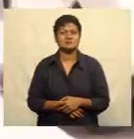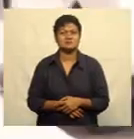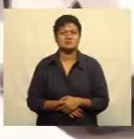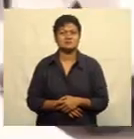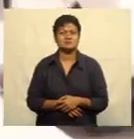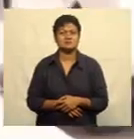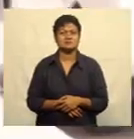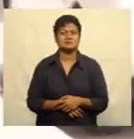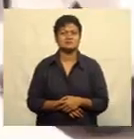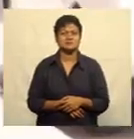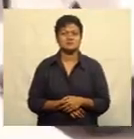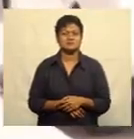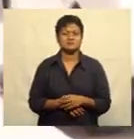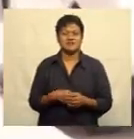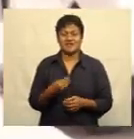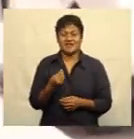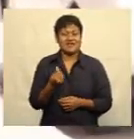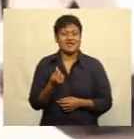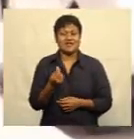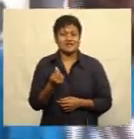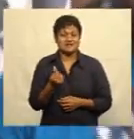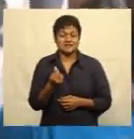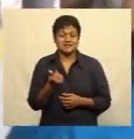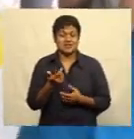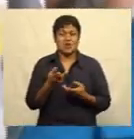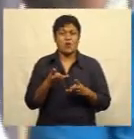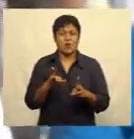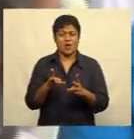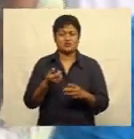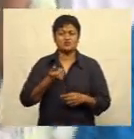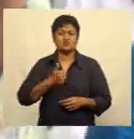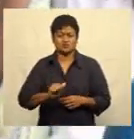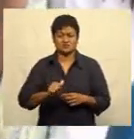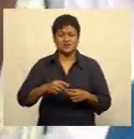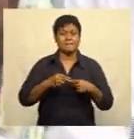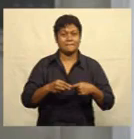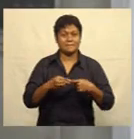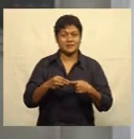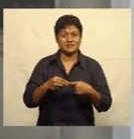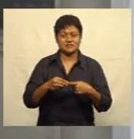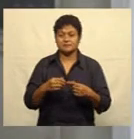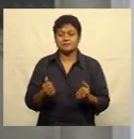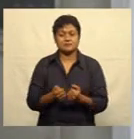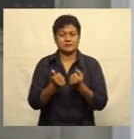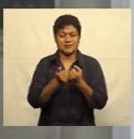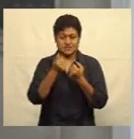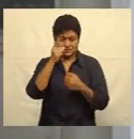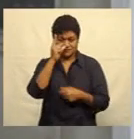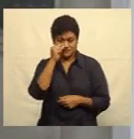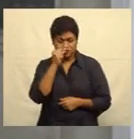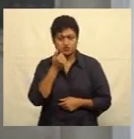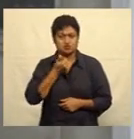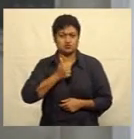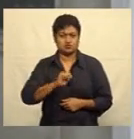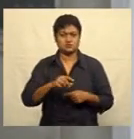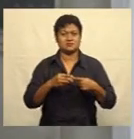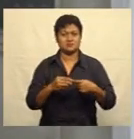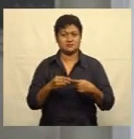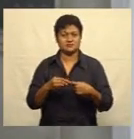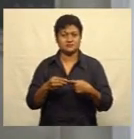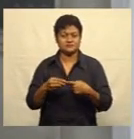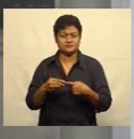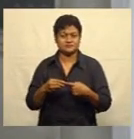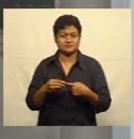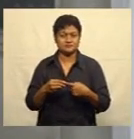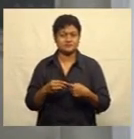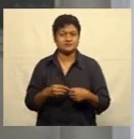its easy accessibility, many Fijians are still using plastic products. I know that there is a very predominant culture of